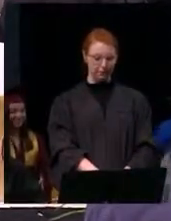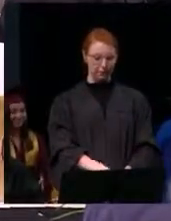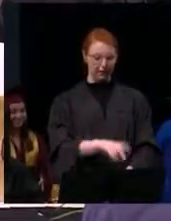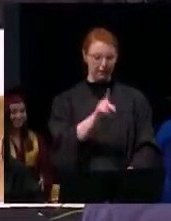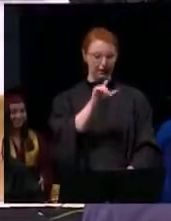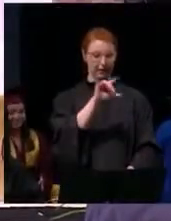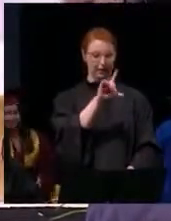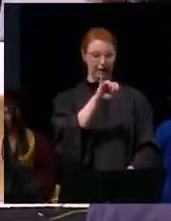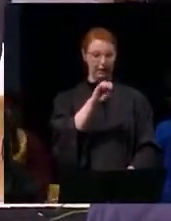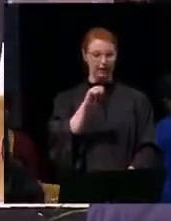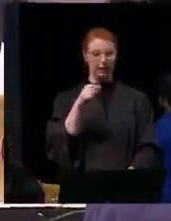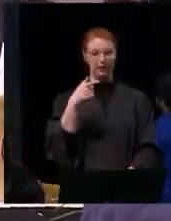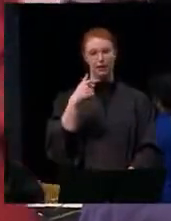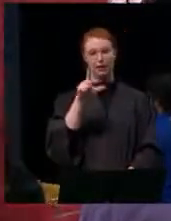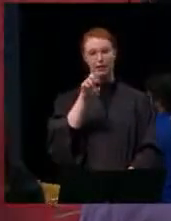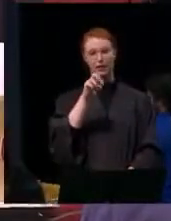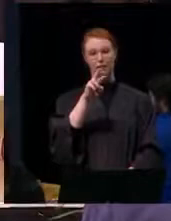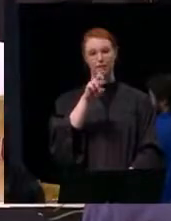Kylie Glover.